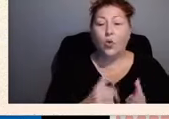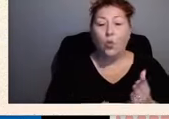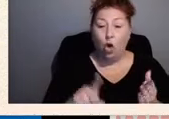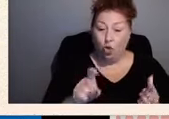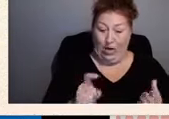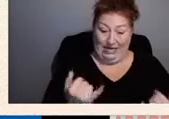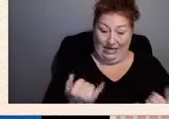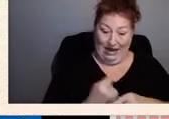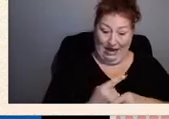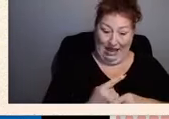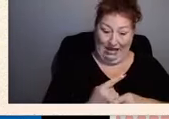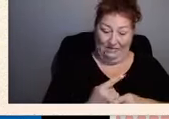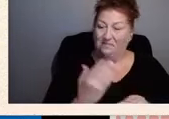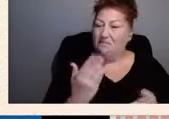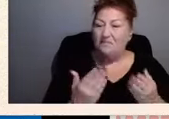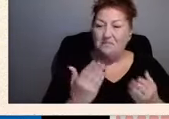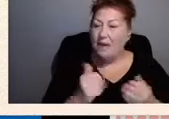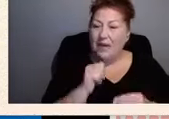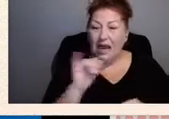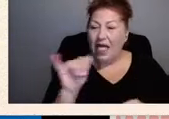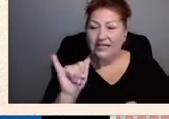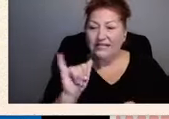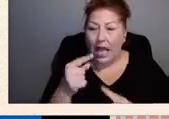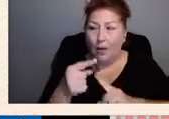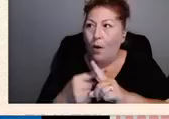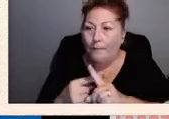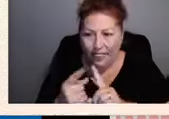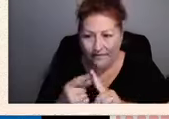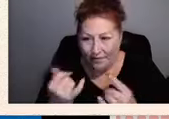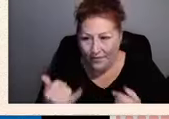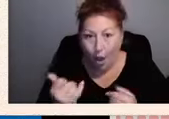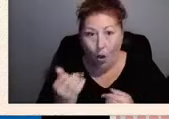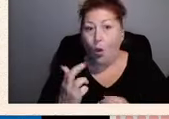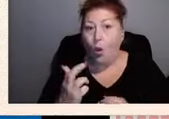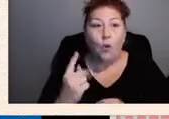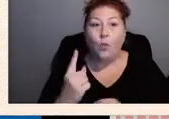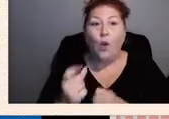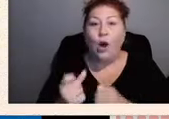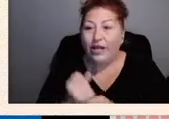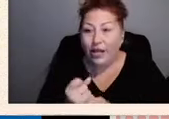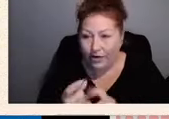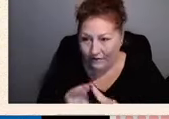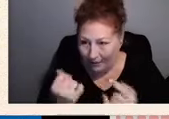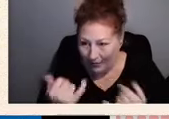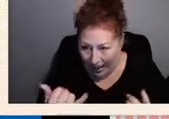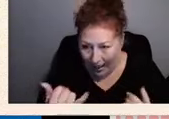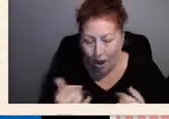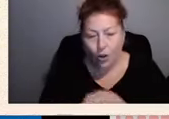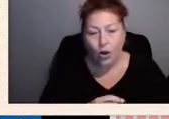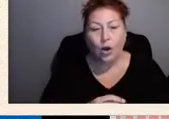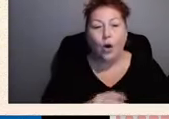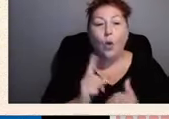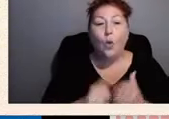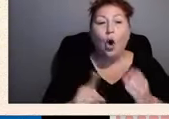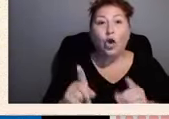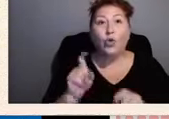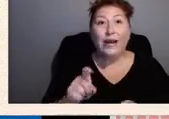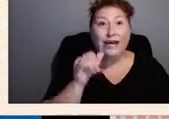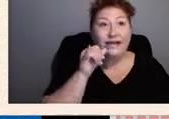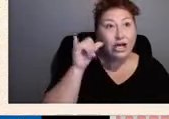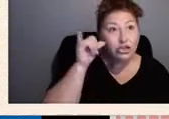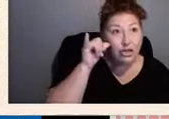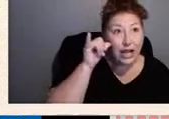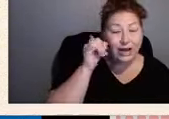you need a month from now or a year from now, and what you needed yesterday may not be what you